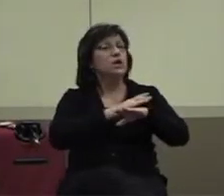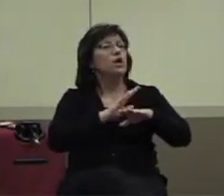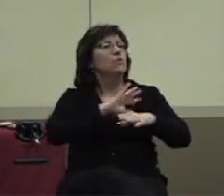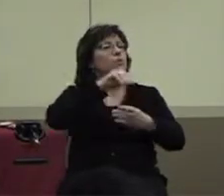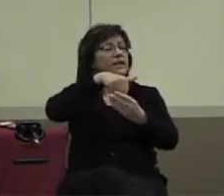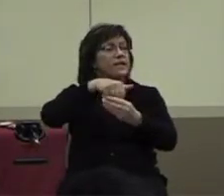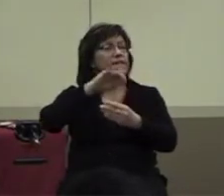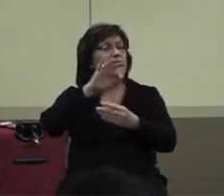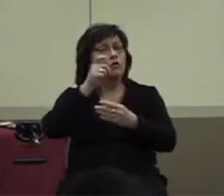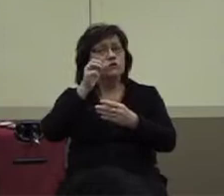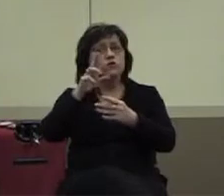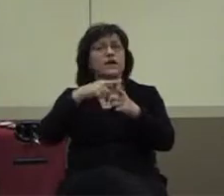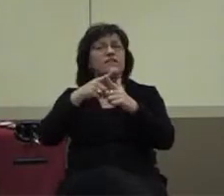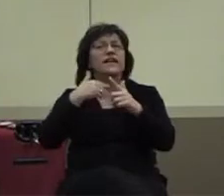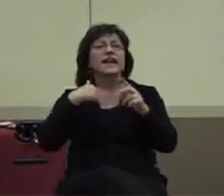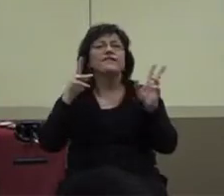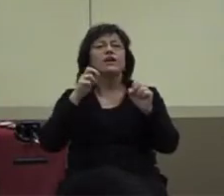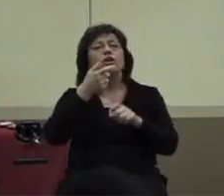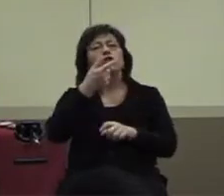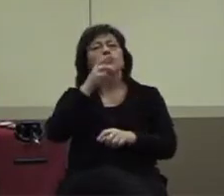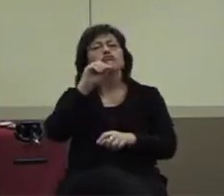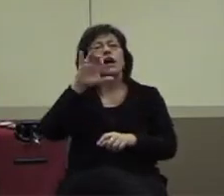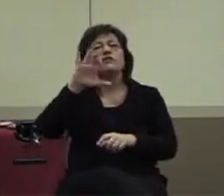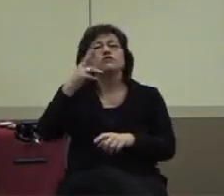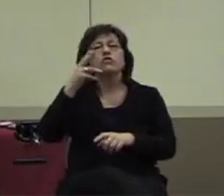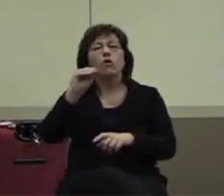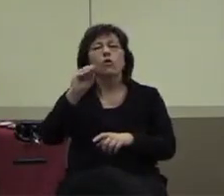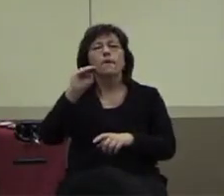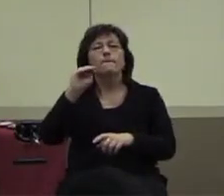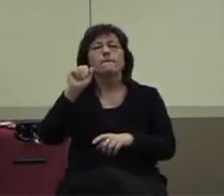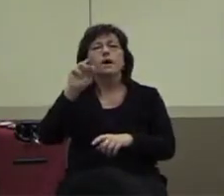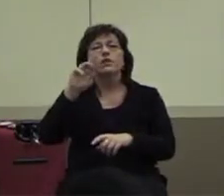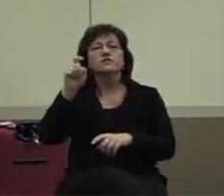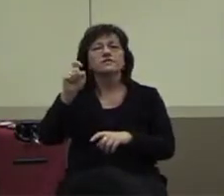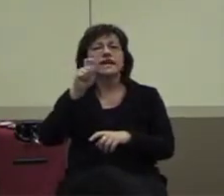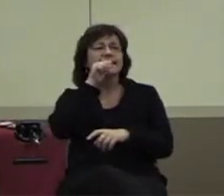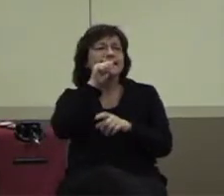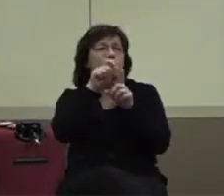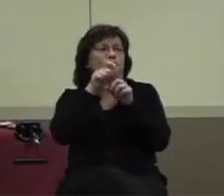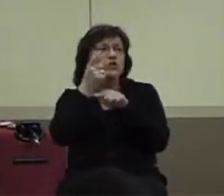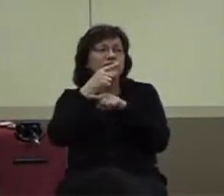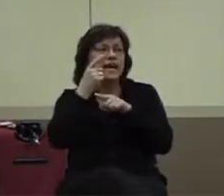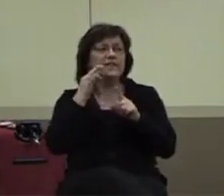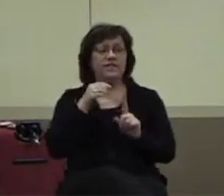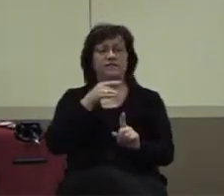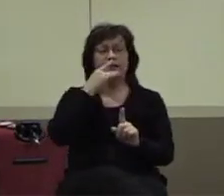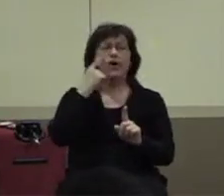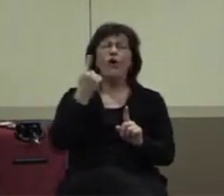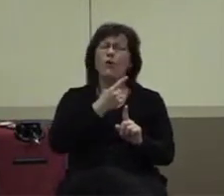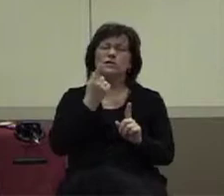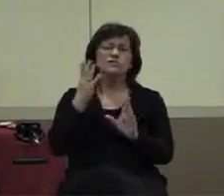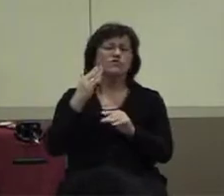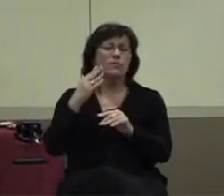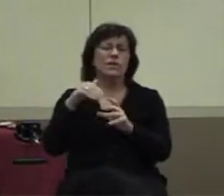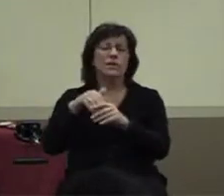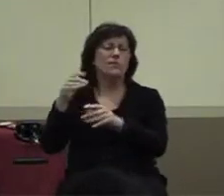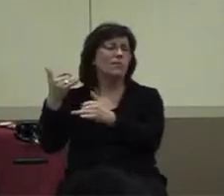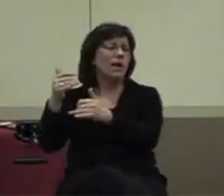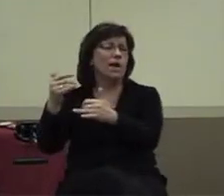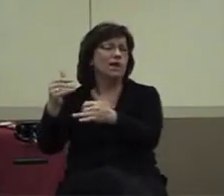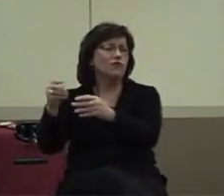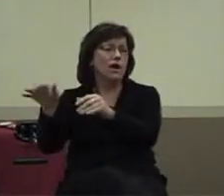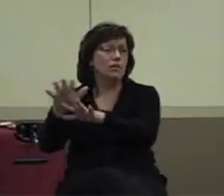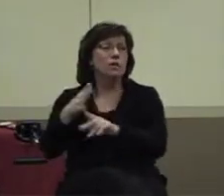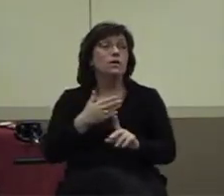day. So if this is a kid that always gets in trouble before they go out on the playground, the teacher says, all right, we're going to